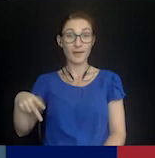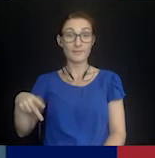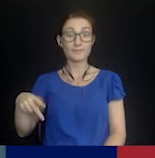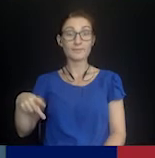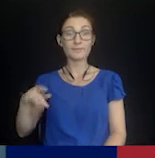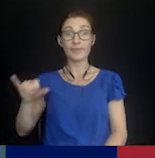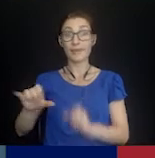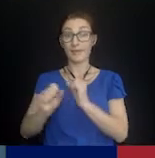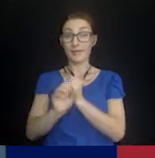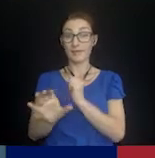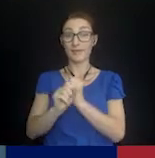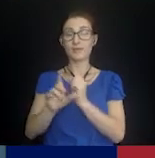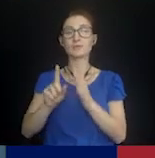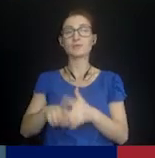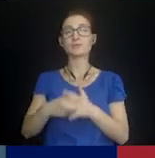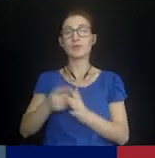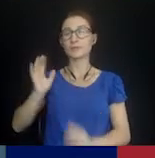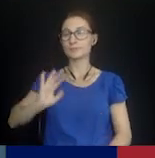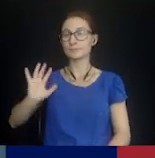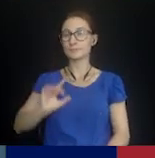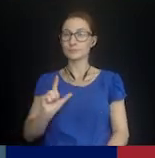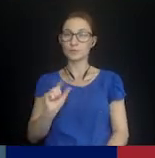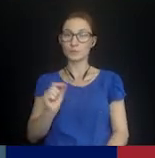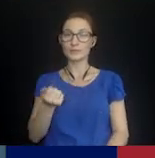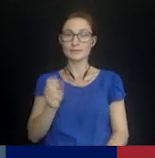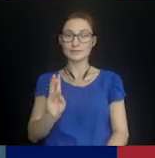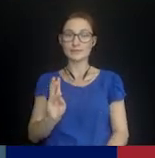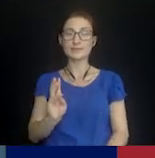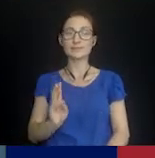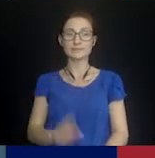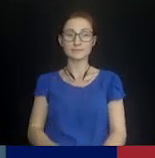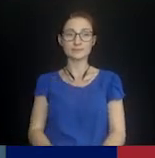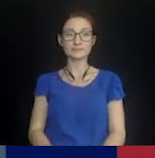campaign was started in 2016.